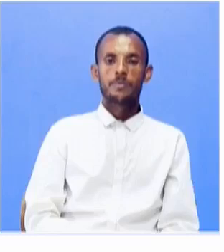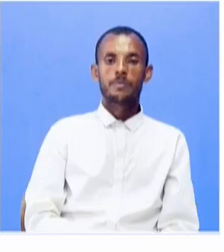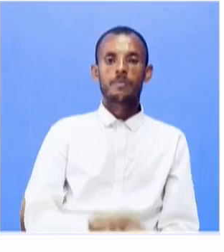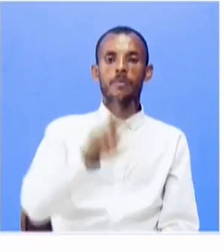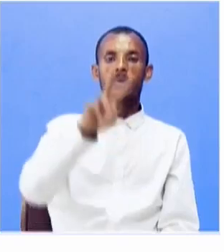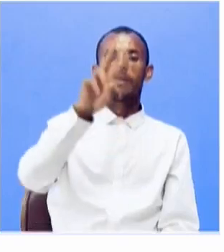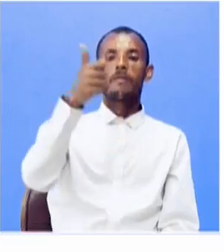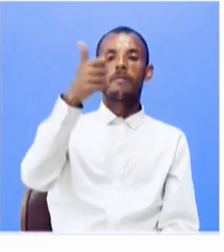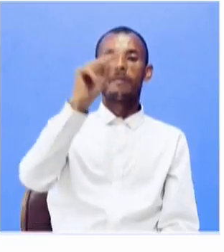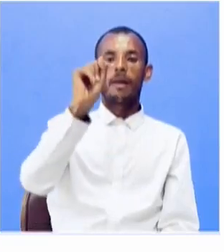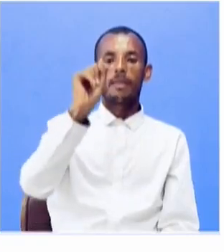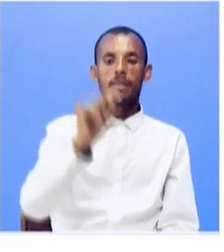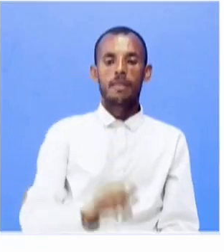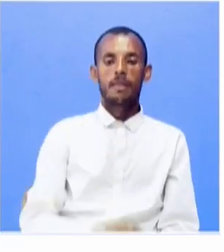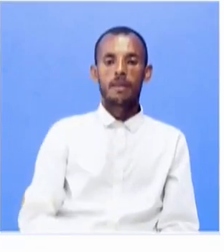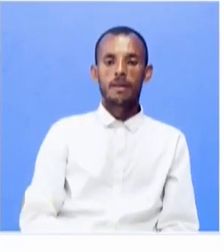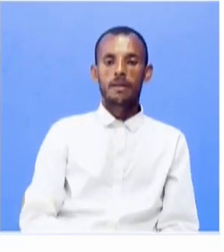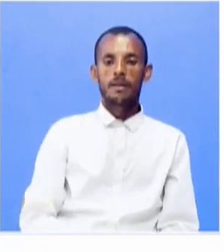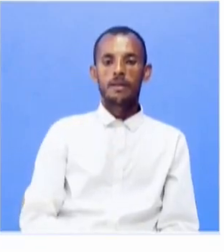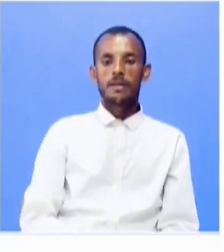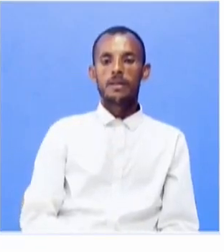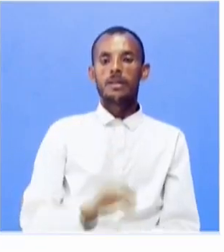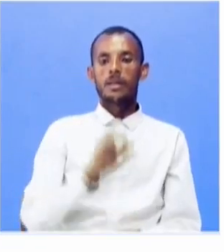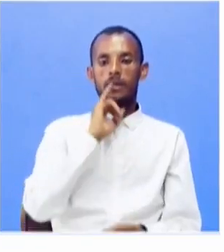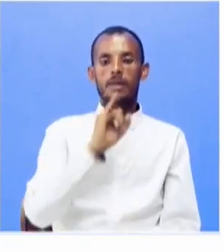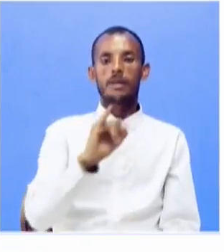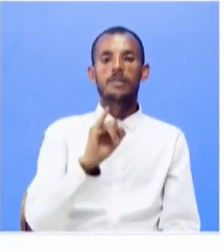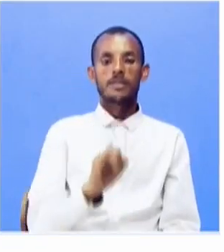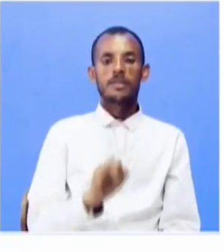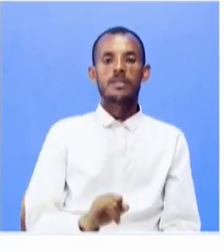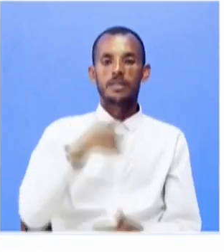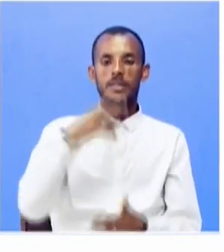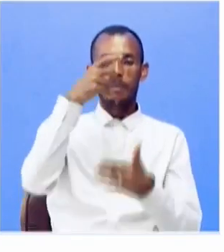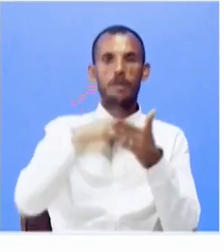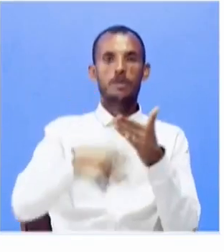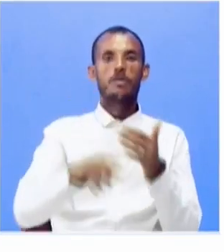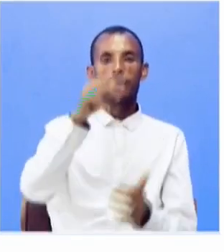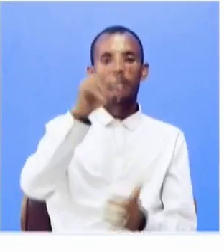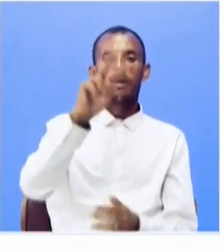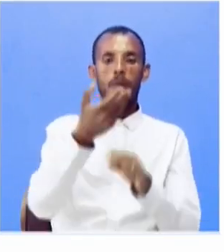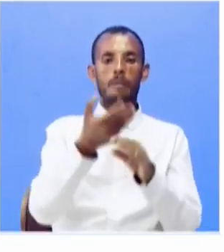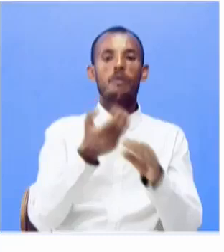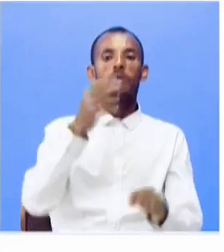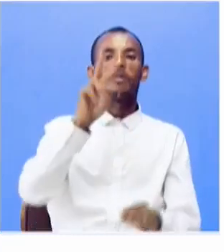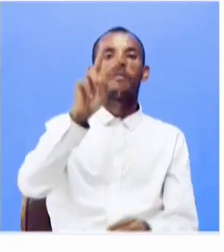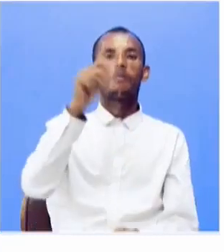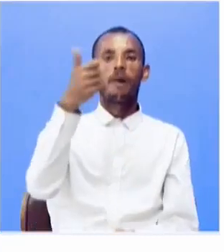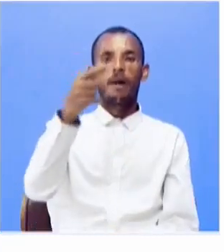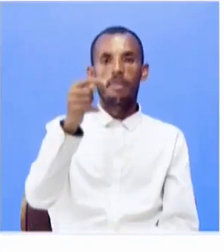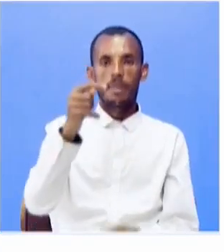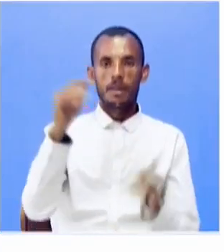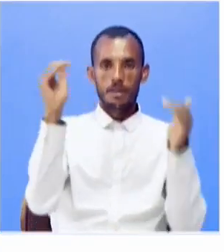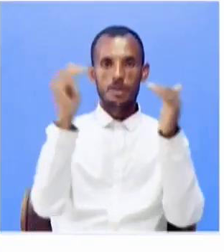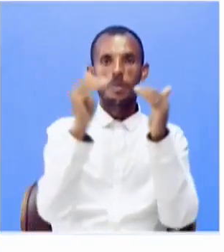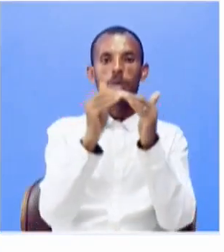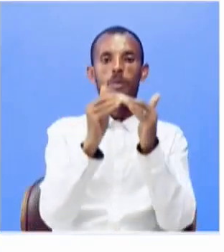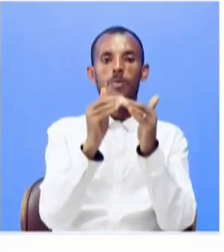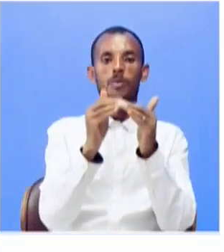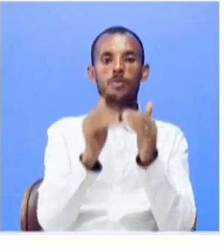VAT is the price of TV before VAT is